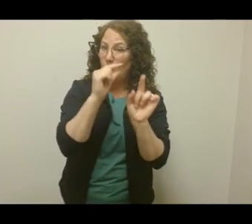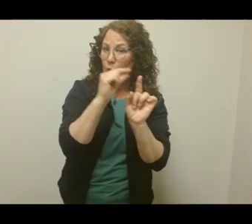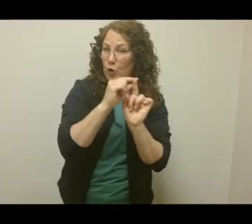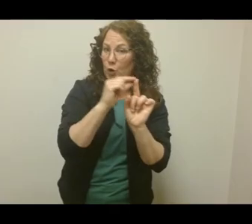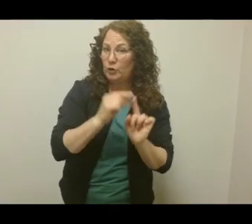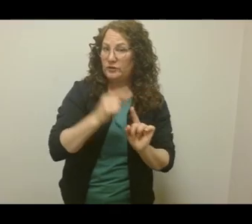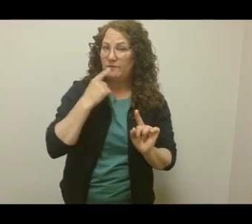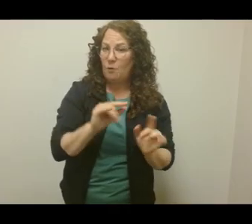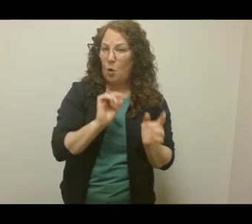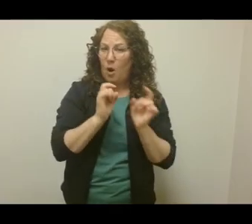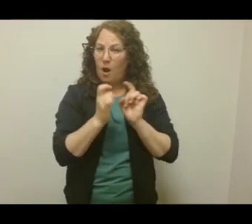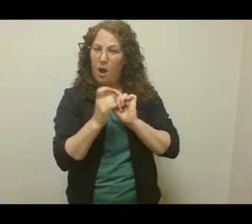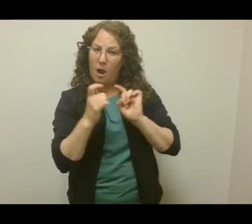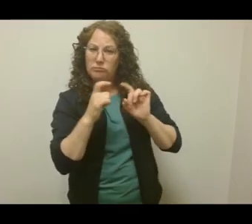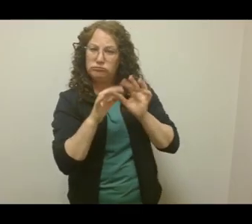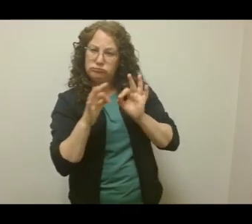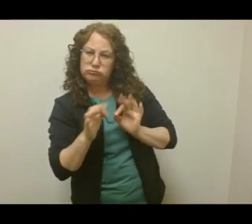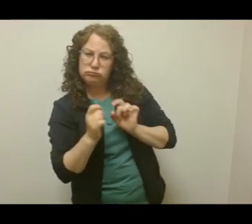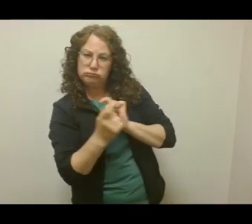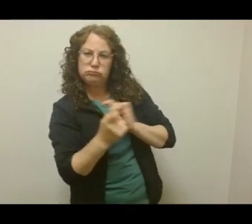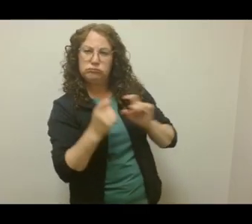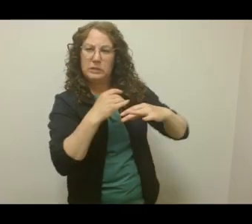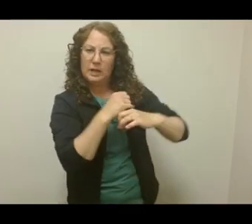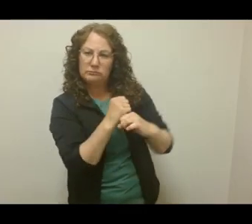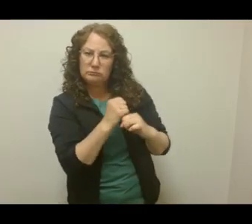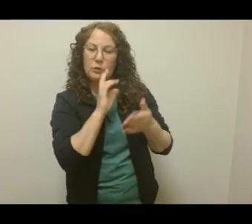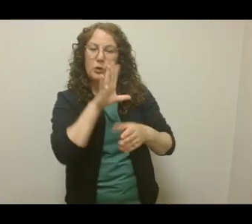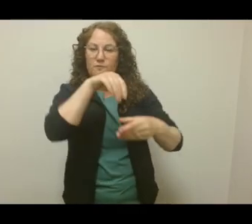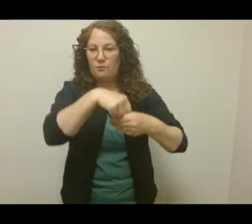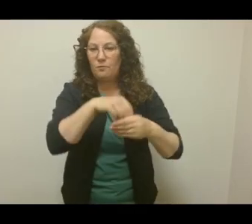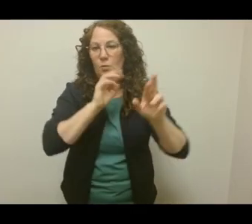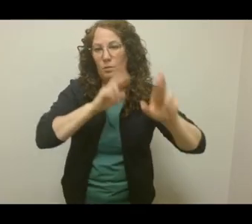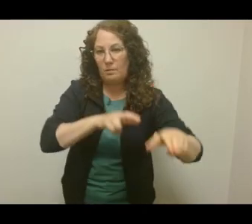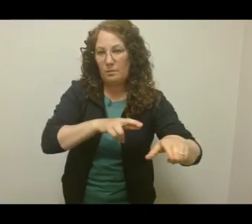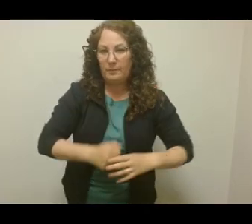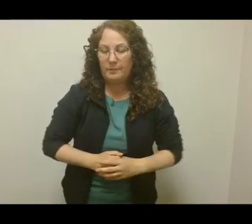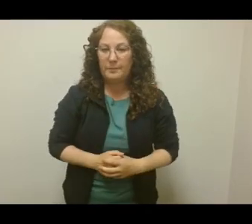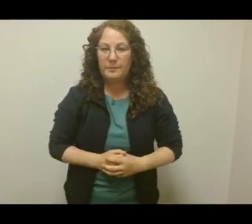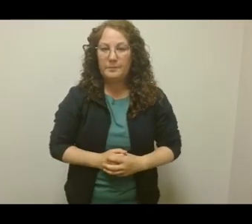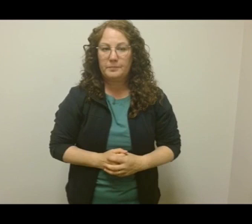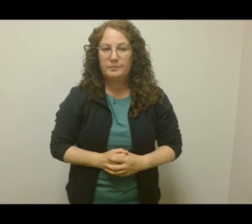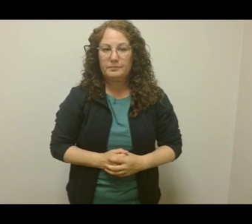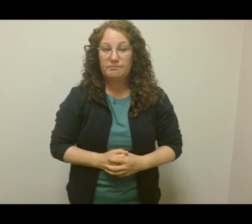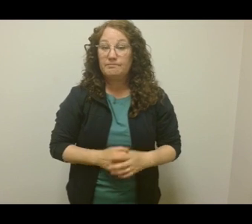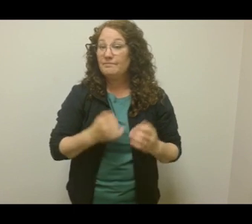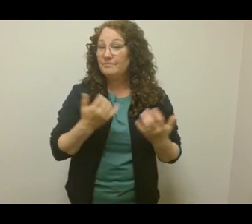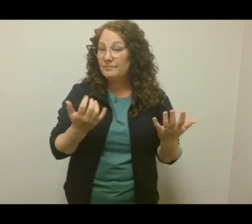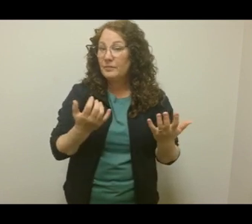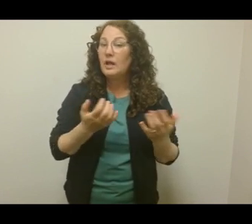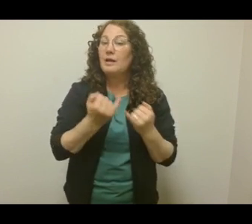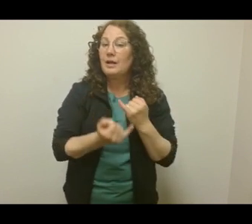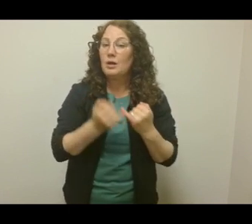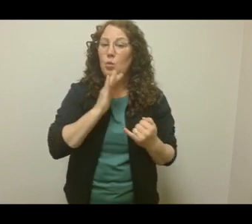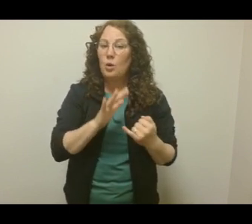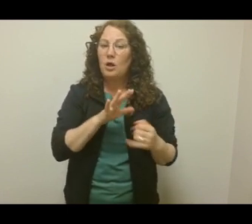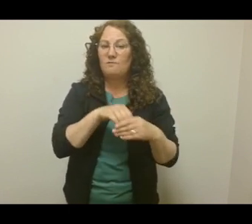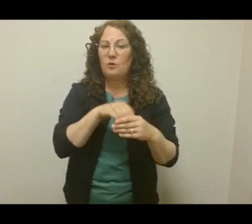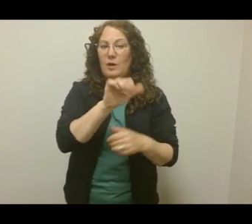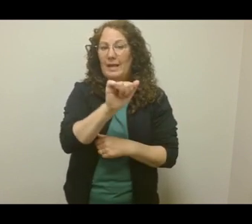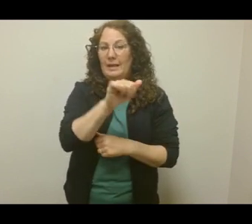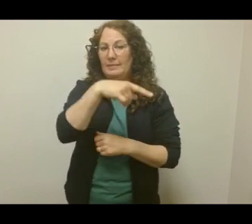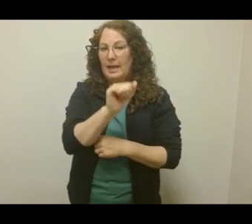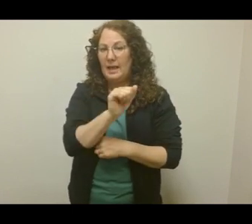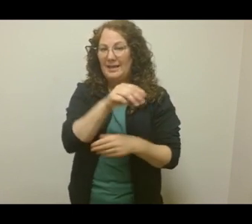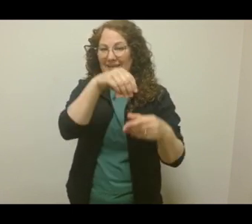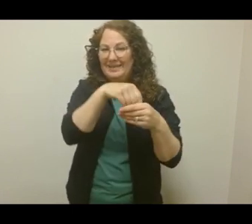information from the article and include it in the report. Finally, Mandeep includes APA in-text citations and